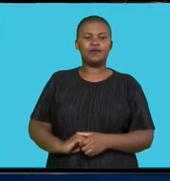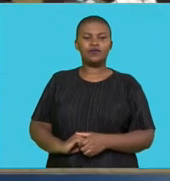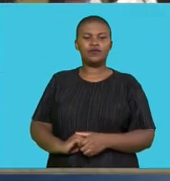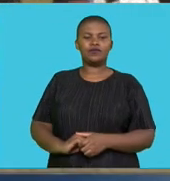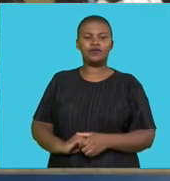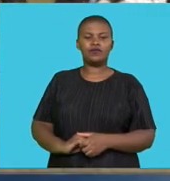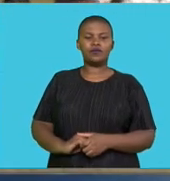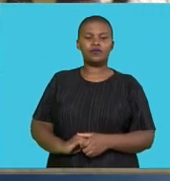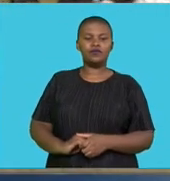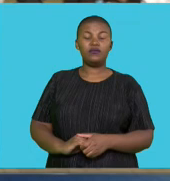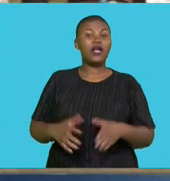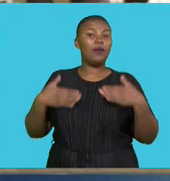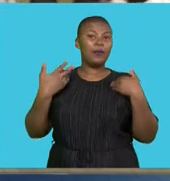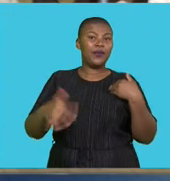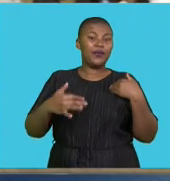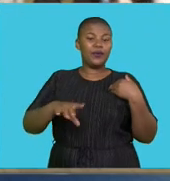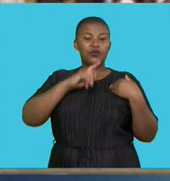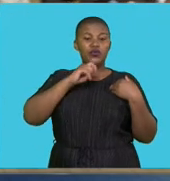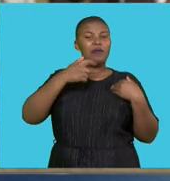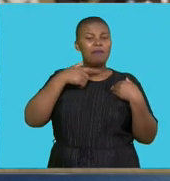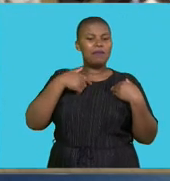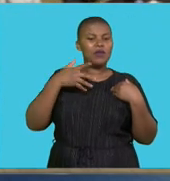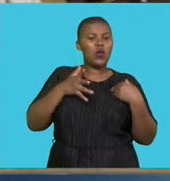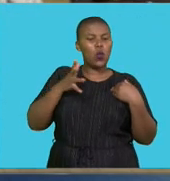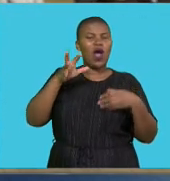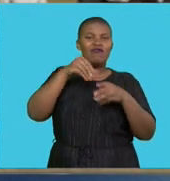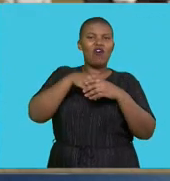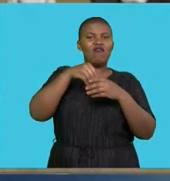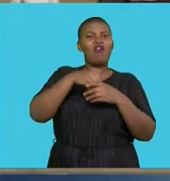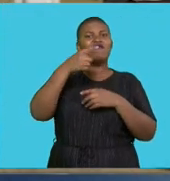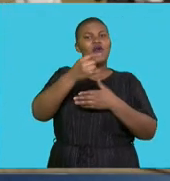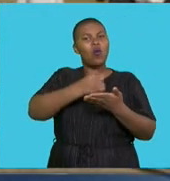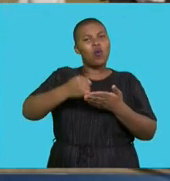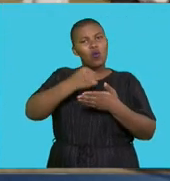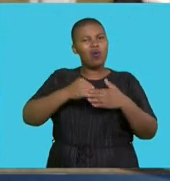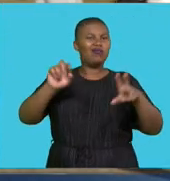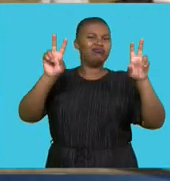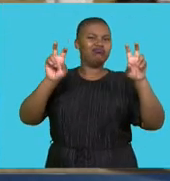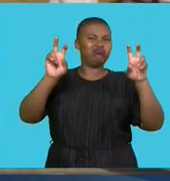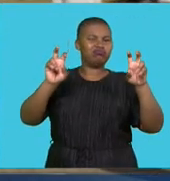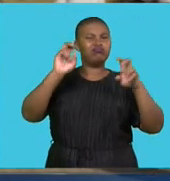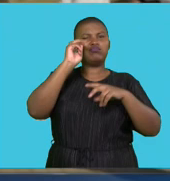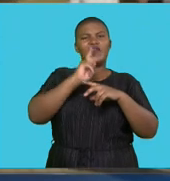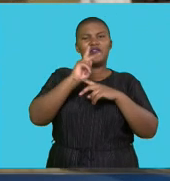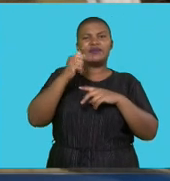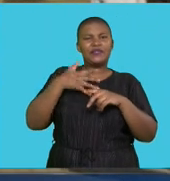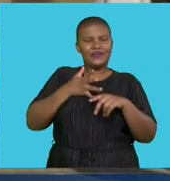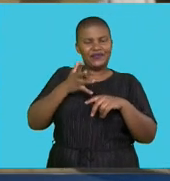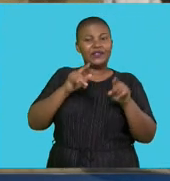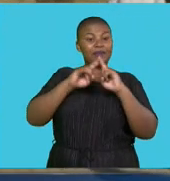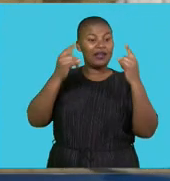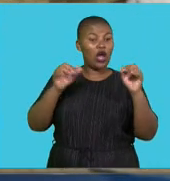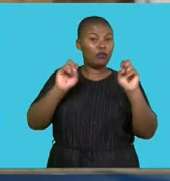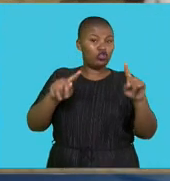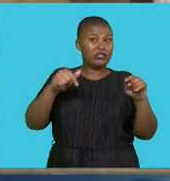because like I've been trying to get into the calendary world, but due to the finances, kinesa konoho patala the fees and everything. So this opportunity will